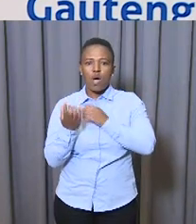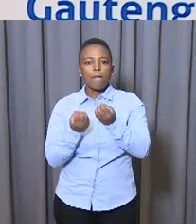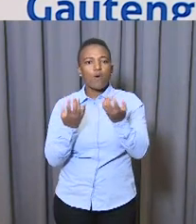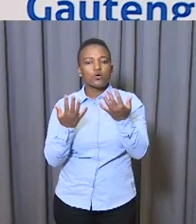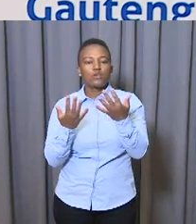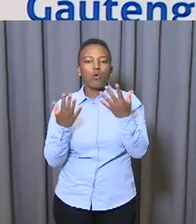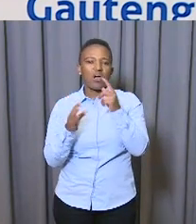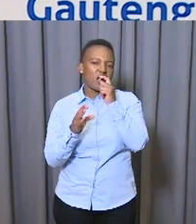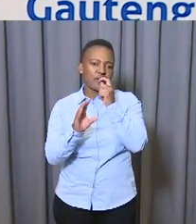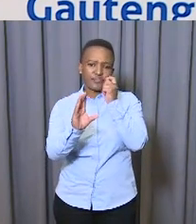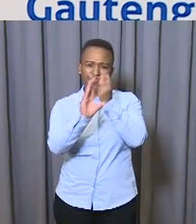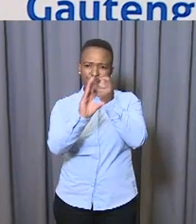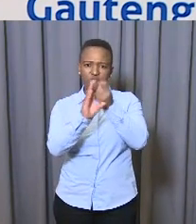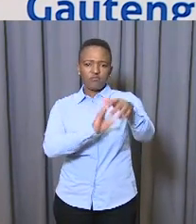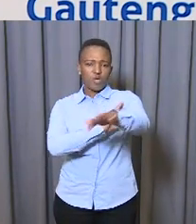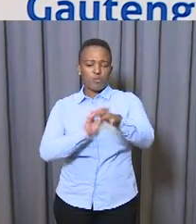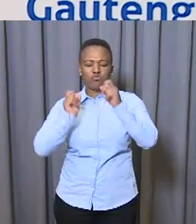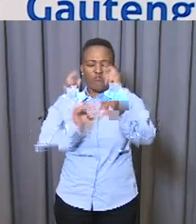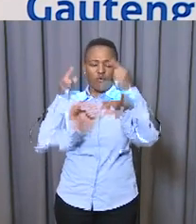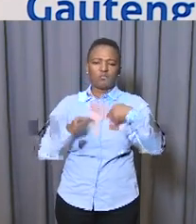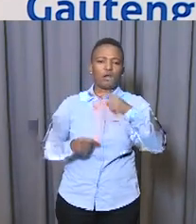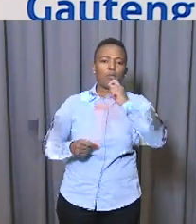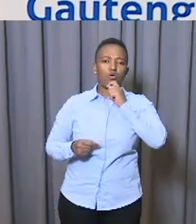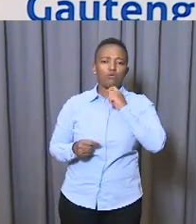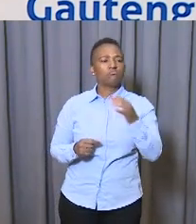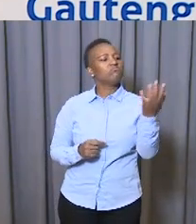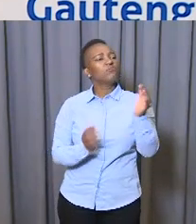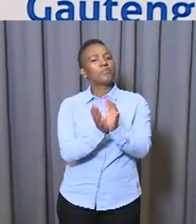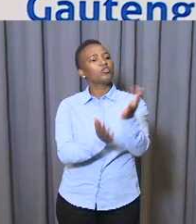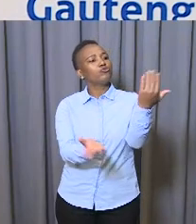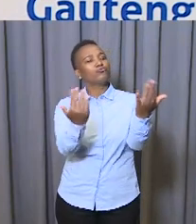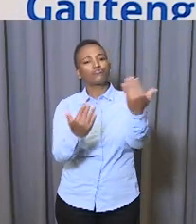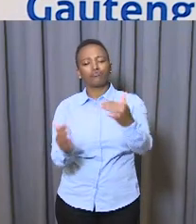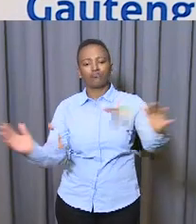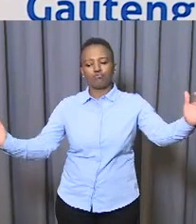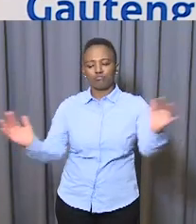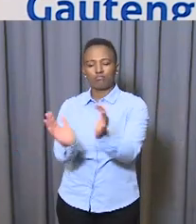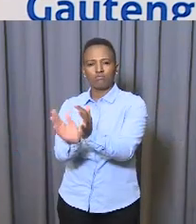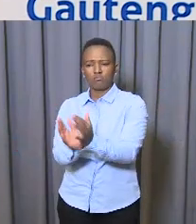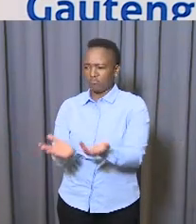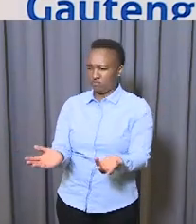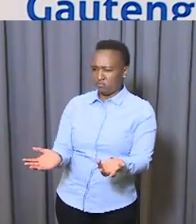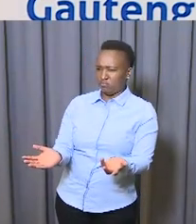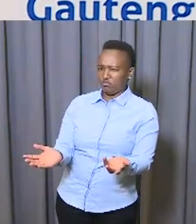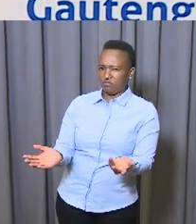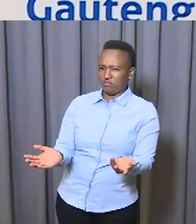informal settlements, where people just vex energy, abuse meeting, and allege that there's going to